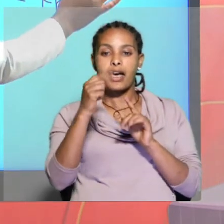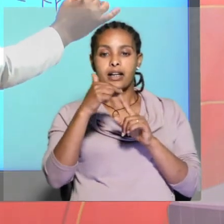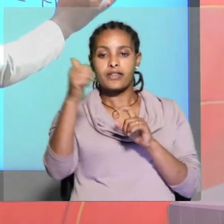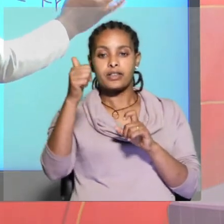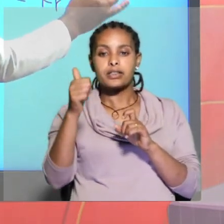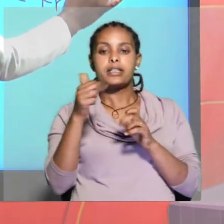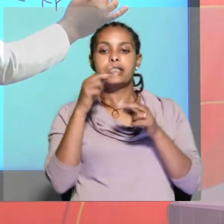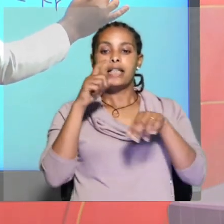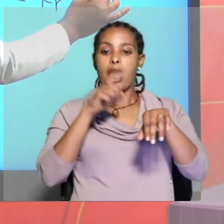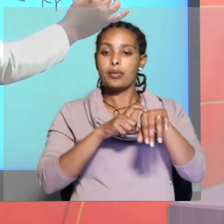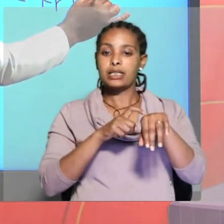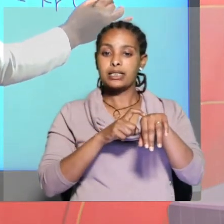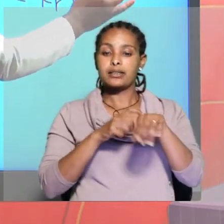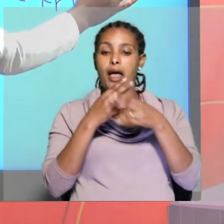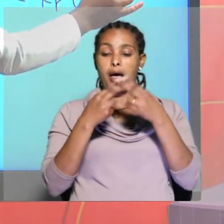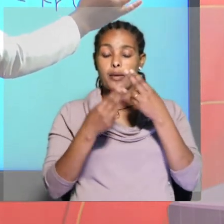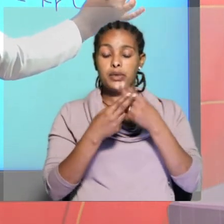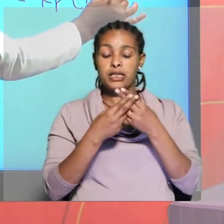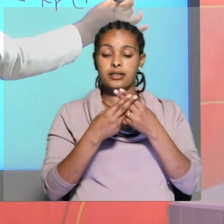times concentration of